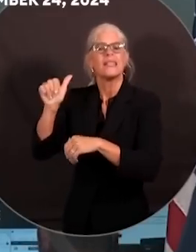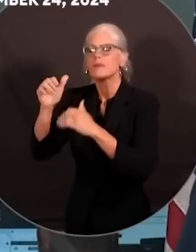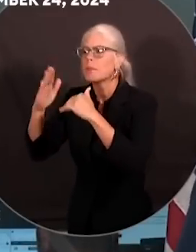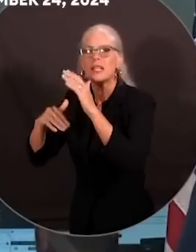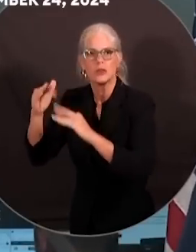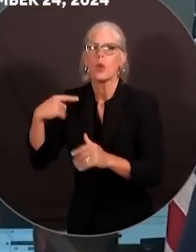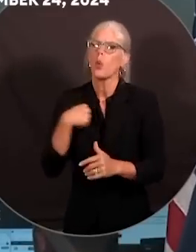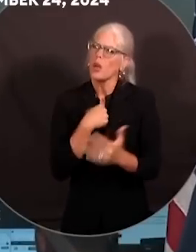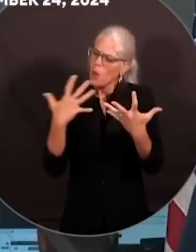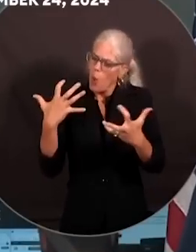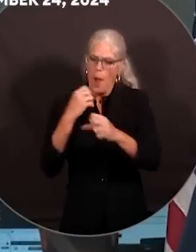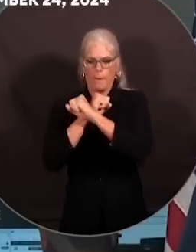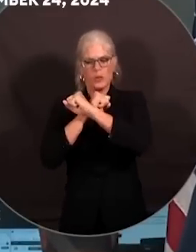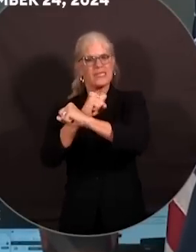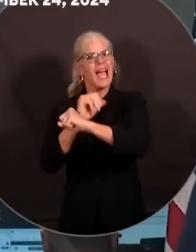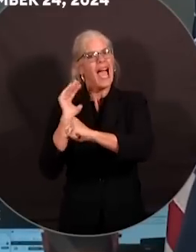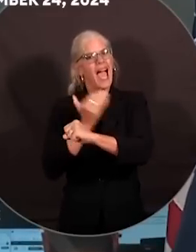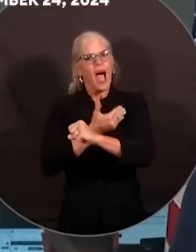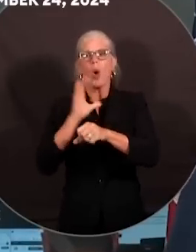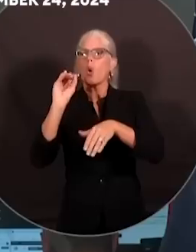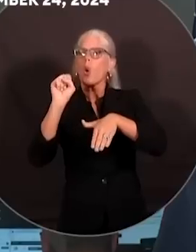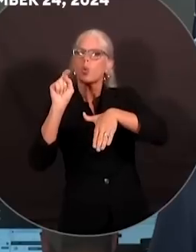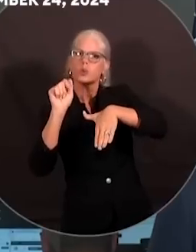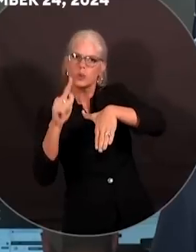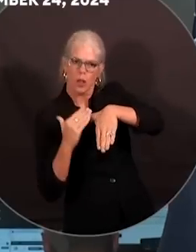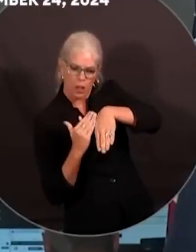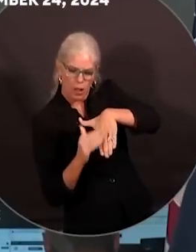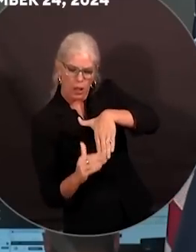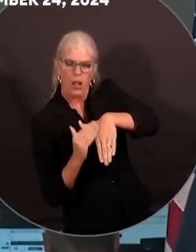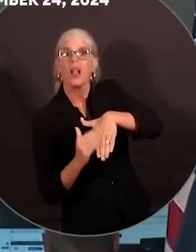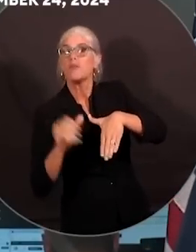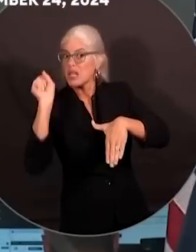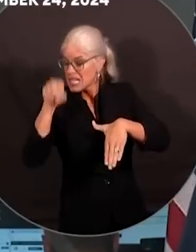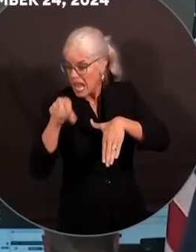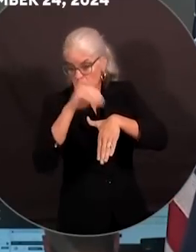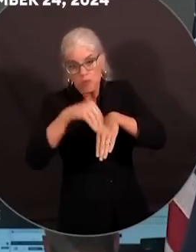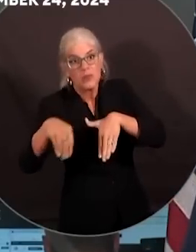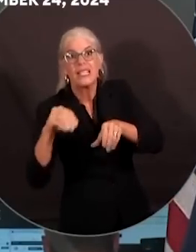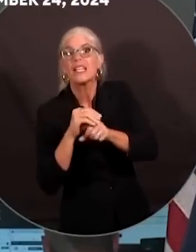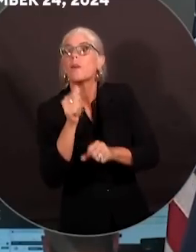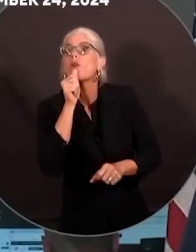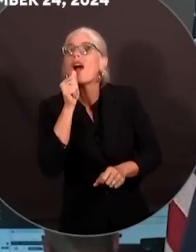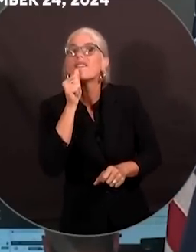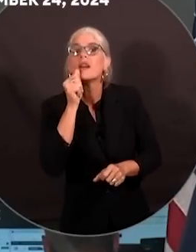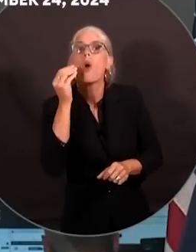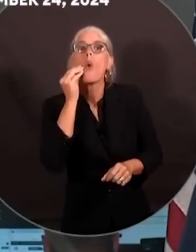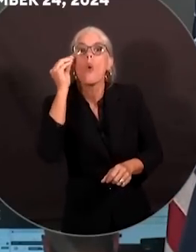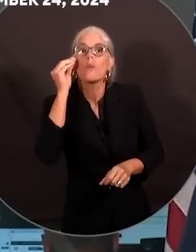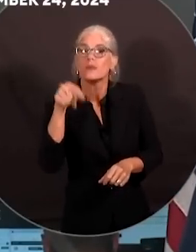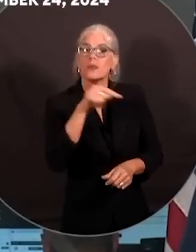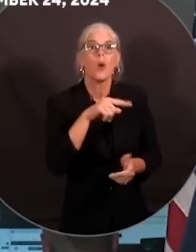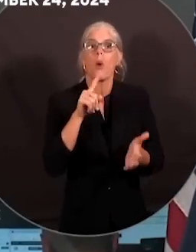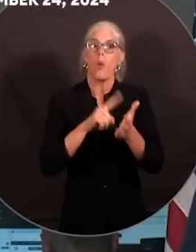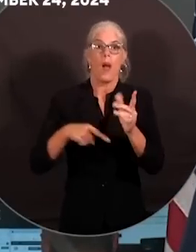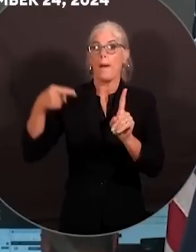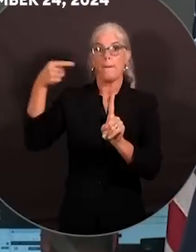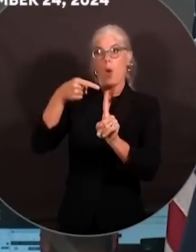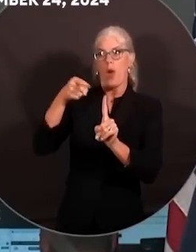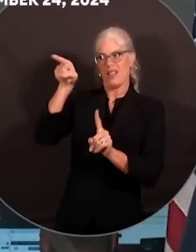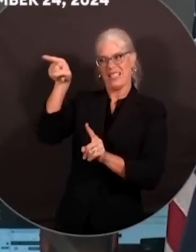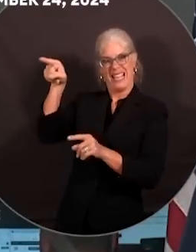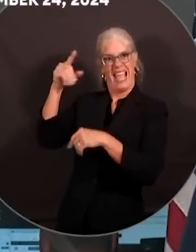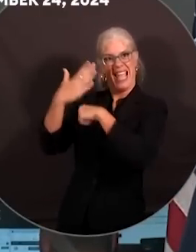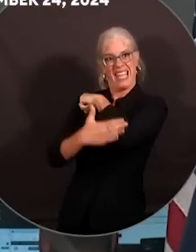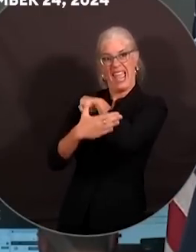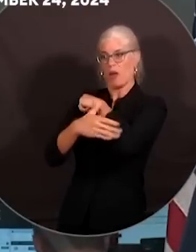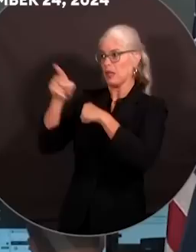possible, as well as any private property. We are here ready to respond. All we need is for the counties to let us know what it is that they